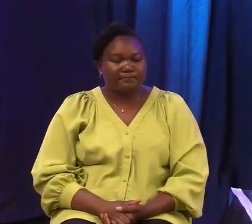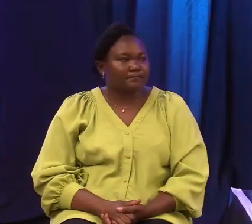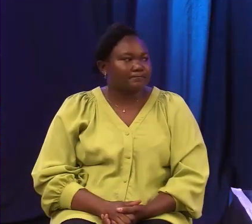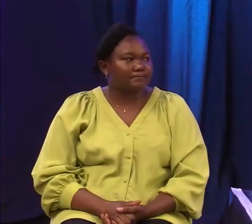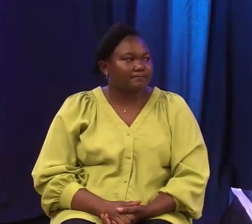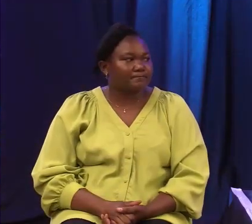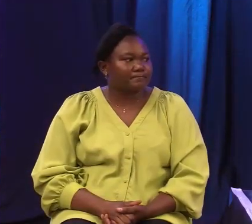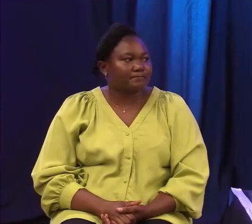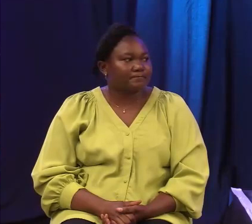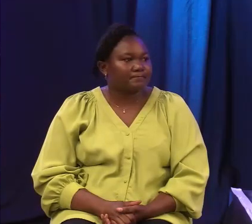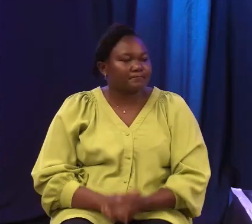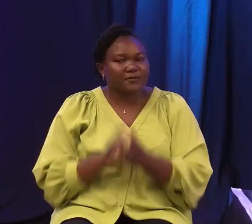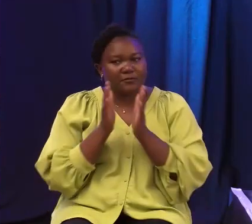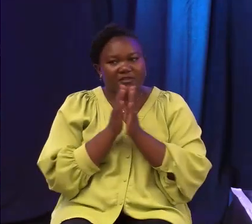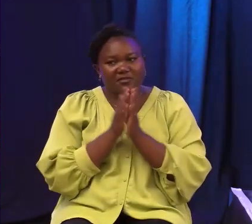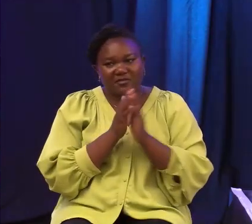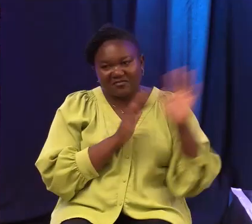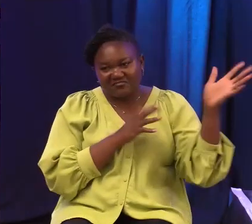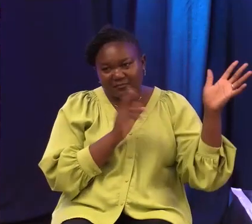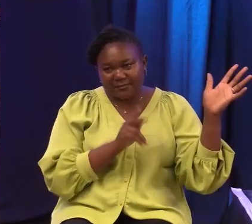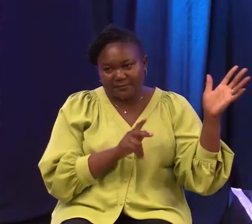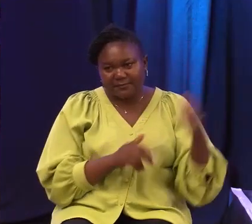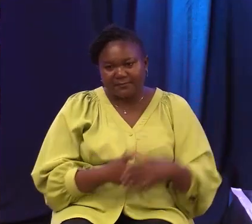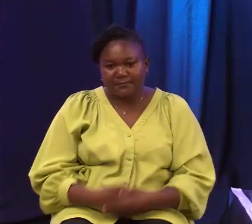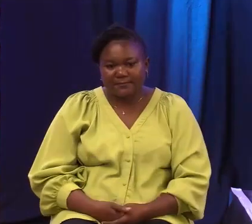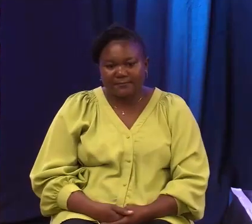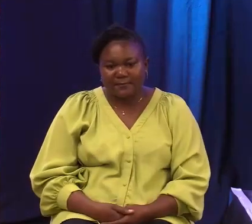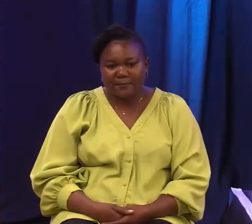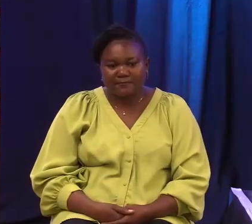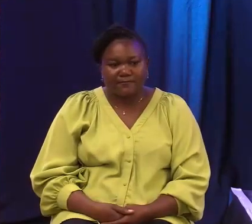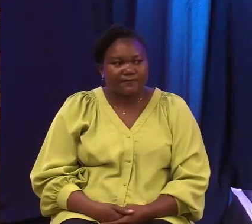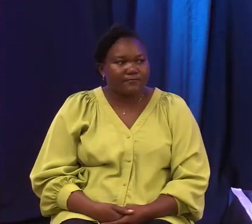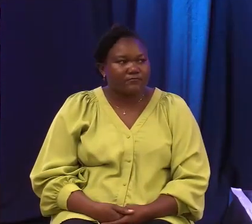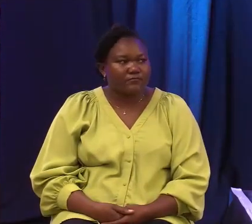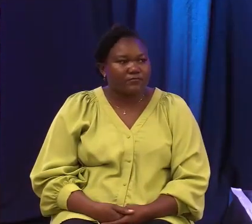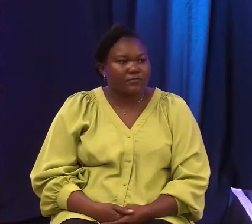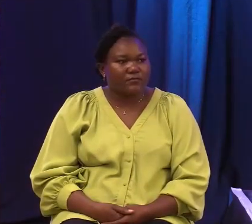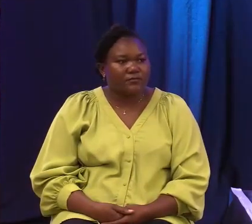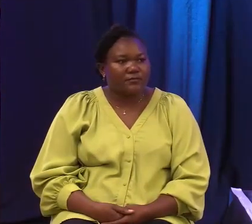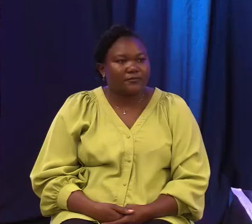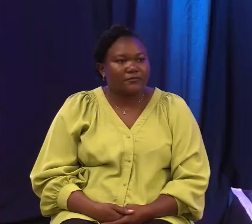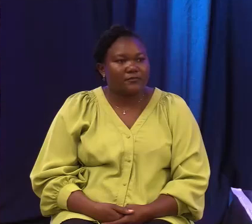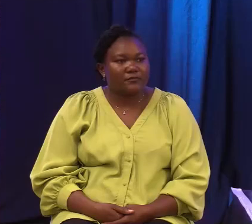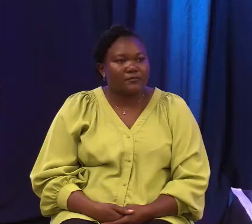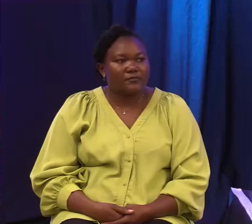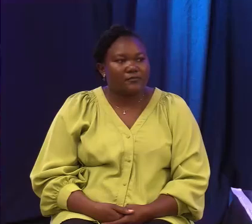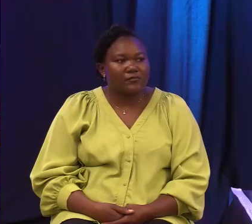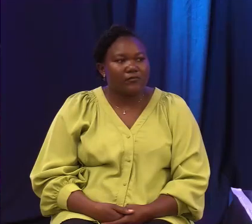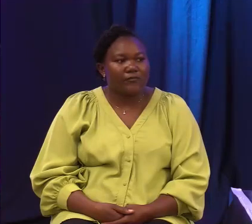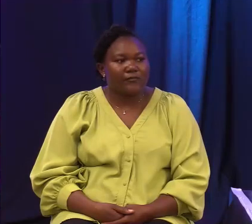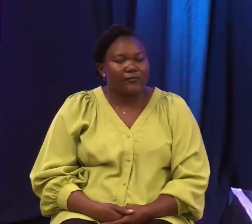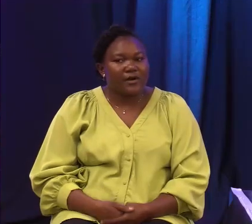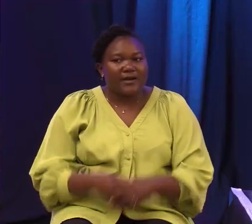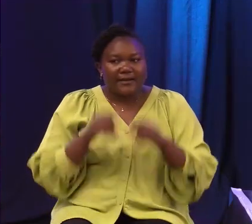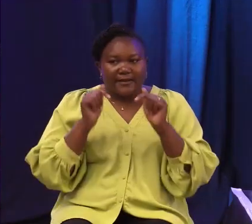Mr. Basilius. May we please have another round of applause, please? Now I would